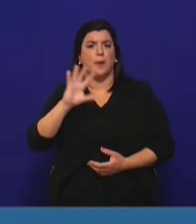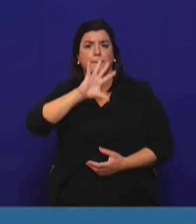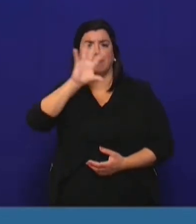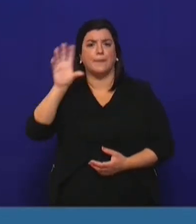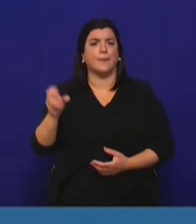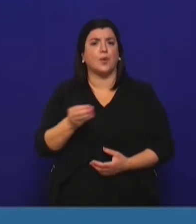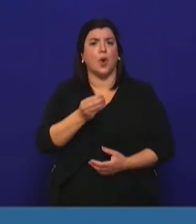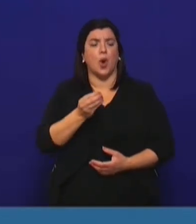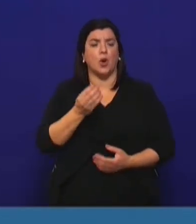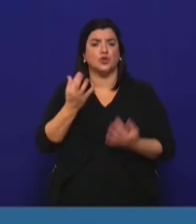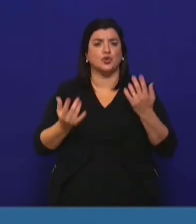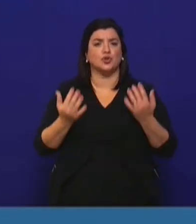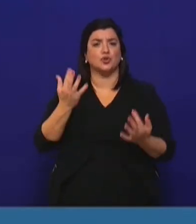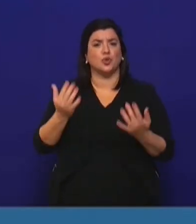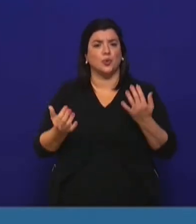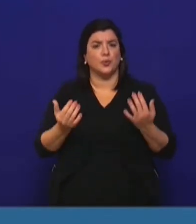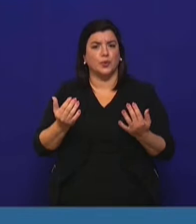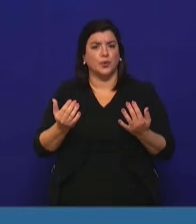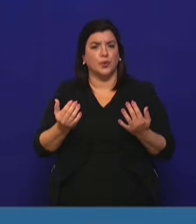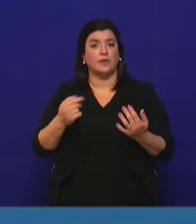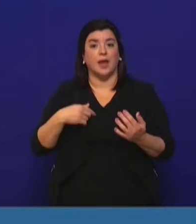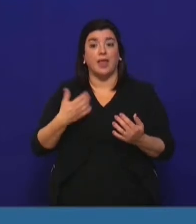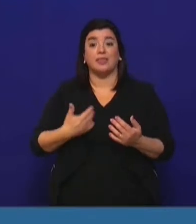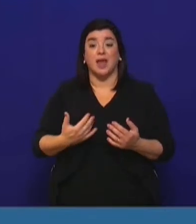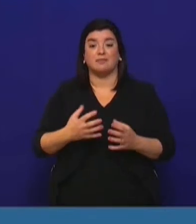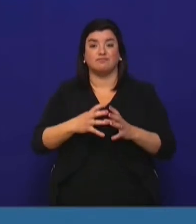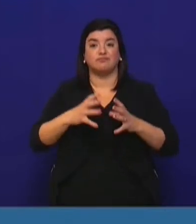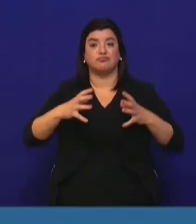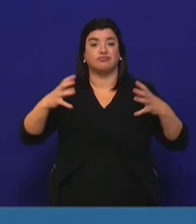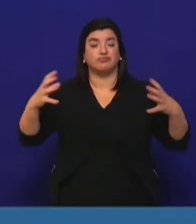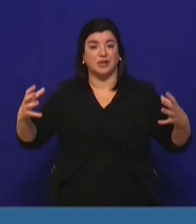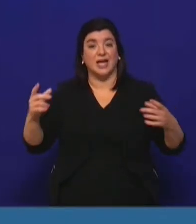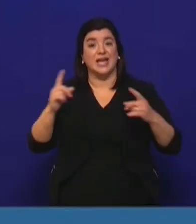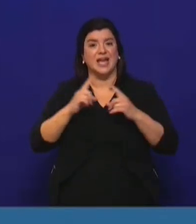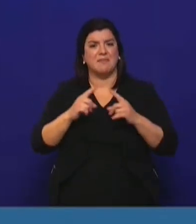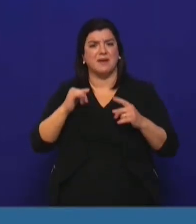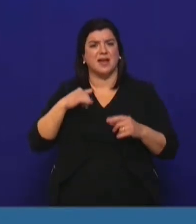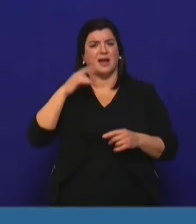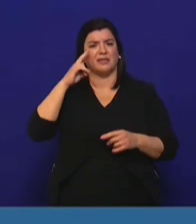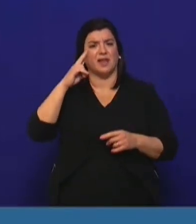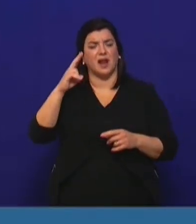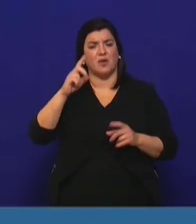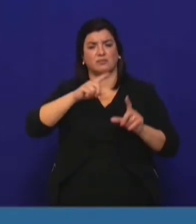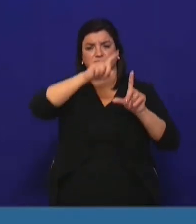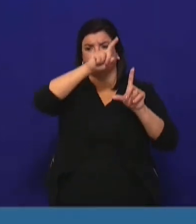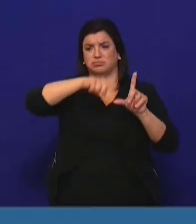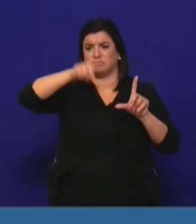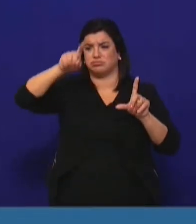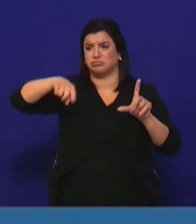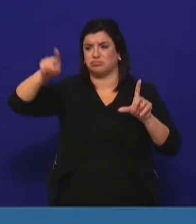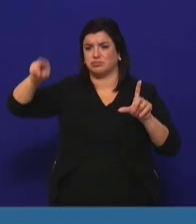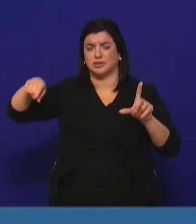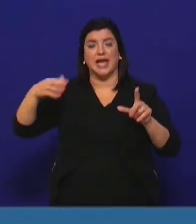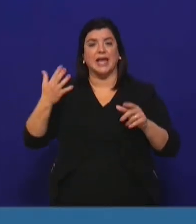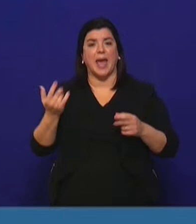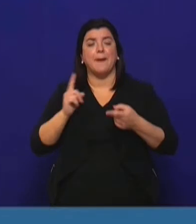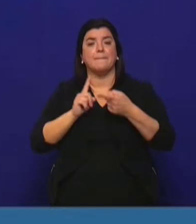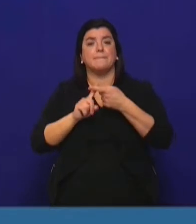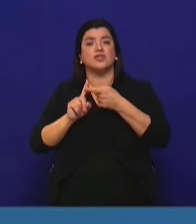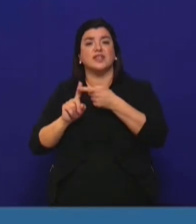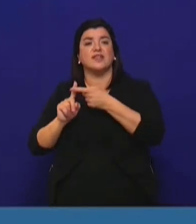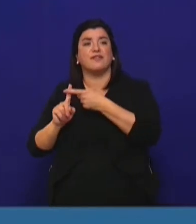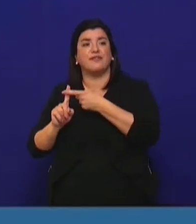kumulattiv ikun qiegħed dejjem jiżdied, però jekk inħarsu naqra lejn ix-xejra tal-każijiet pożittivi li jkun qed